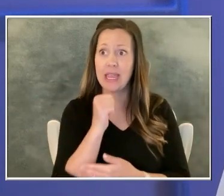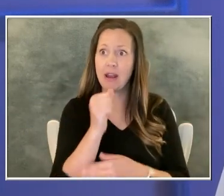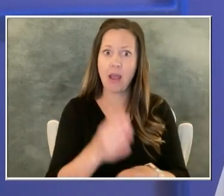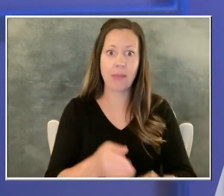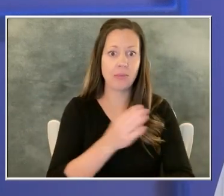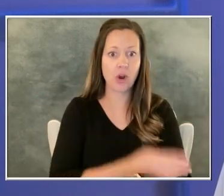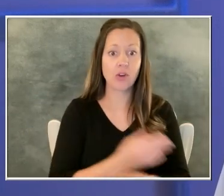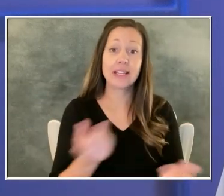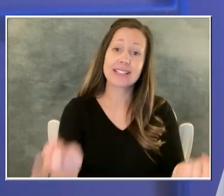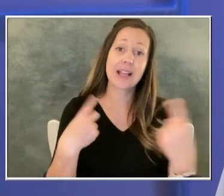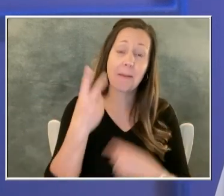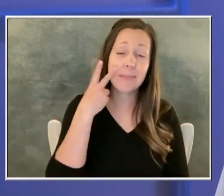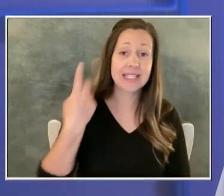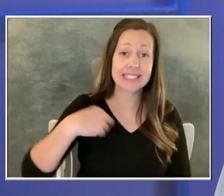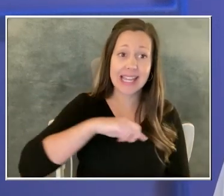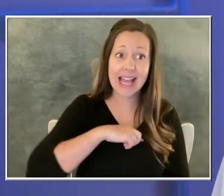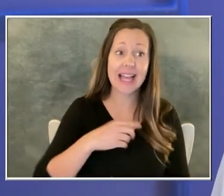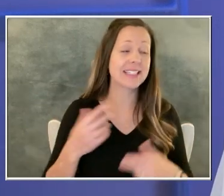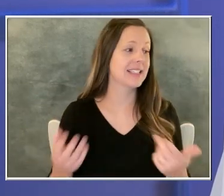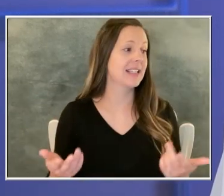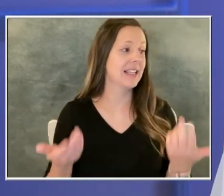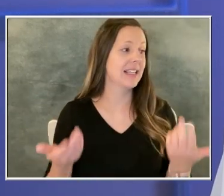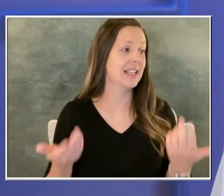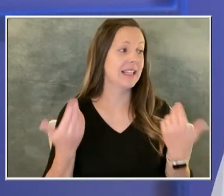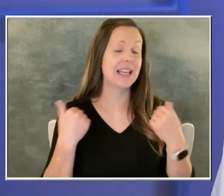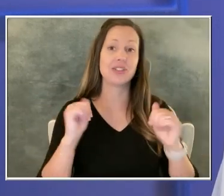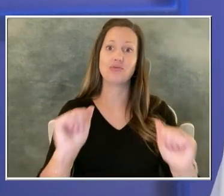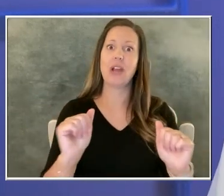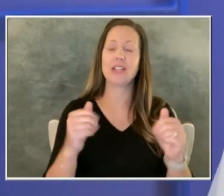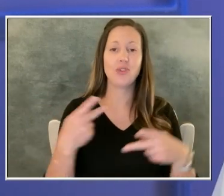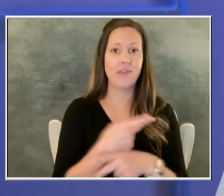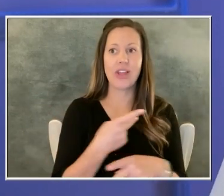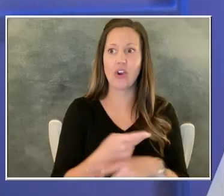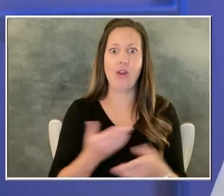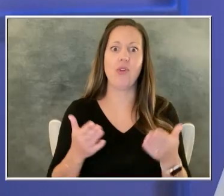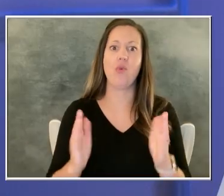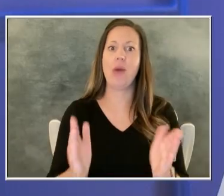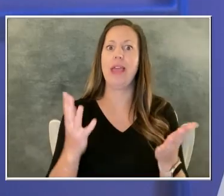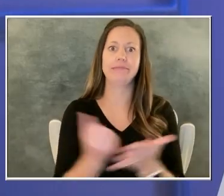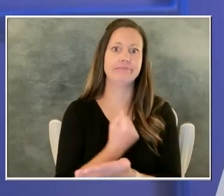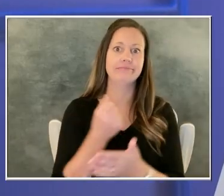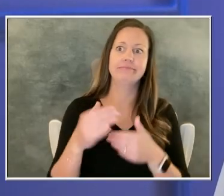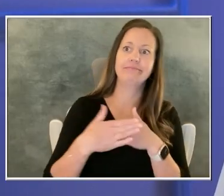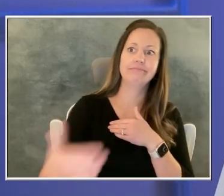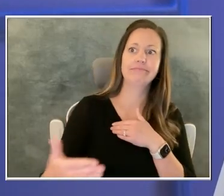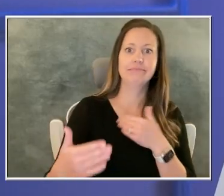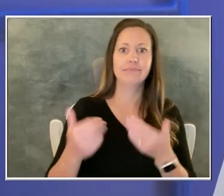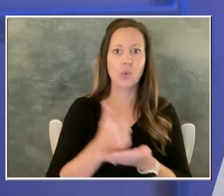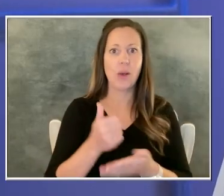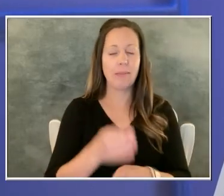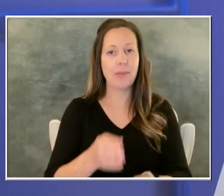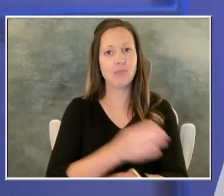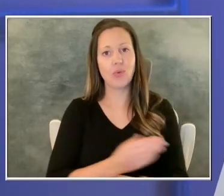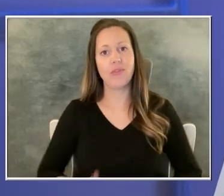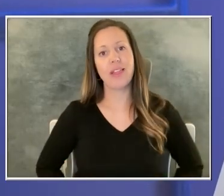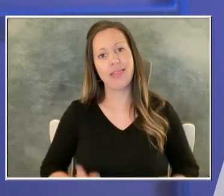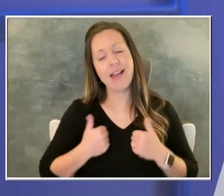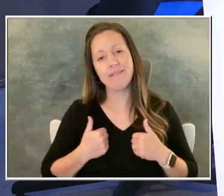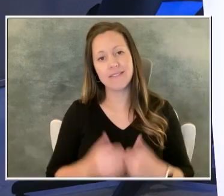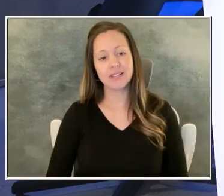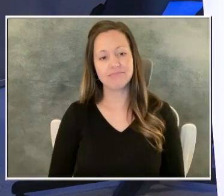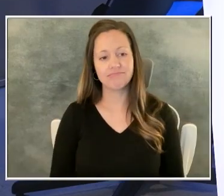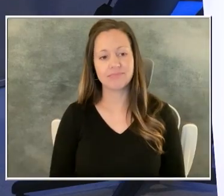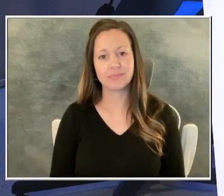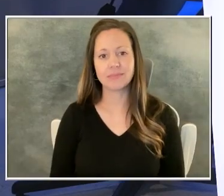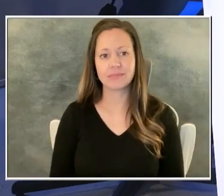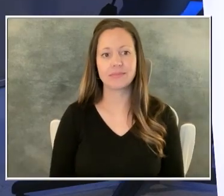and see us. Let's try to come and chart a path forward so you can regain your life and start doing the things that you enjoy in life again. Kirby, what's